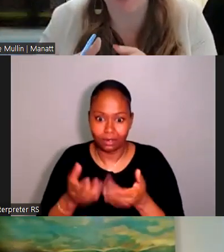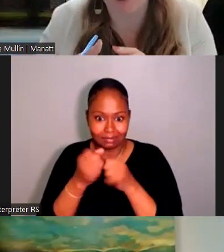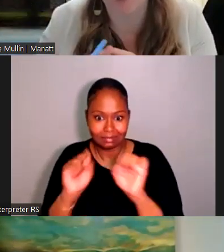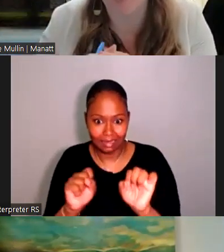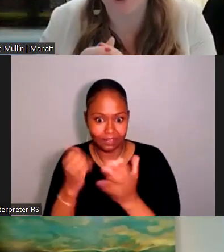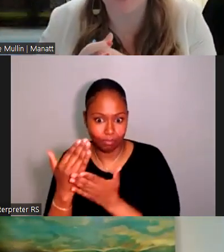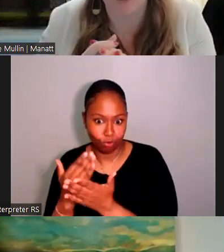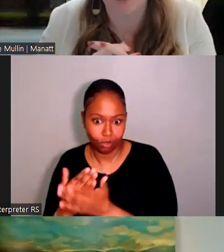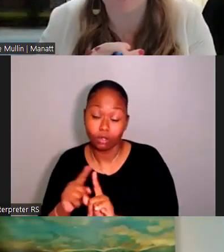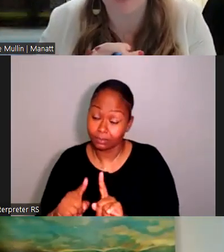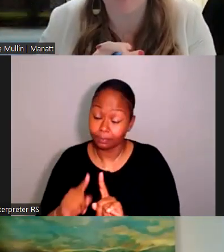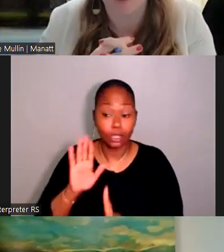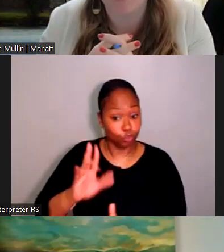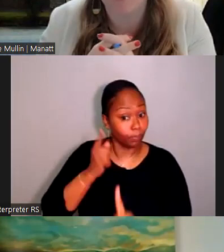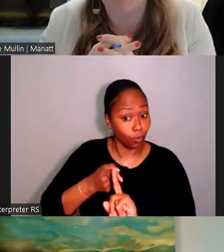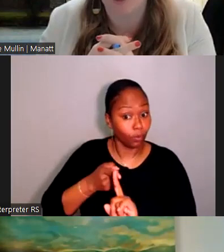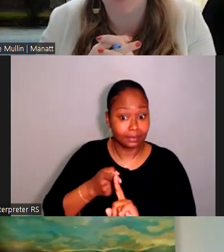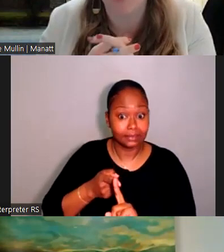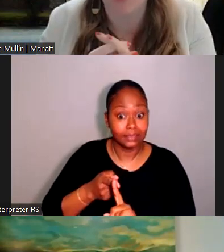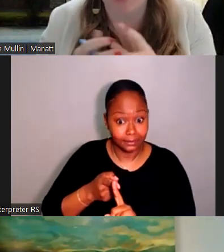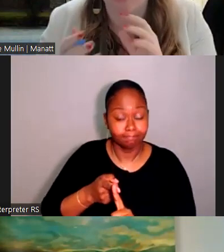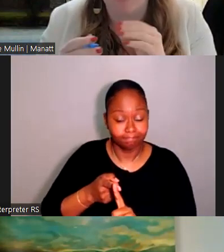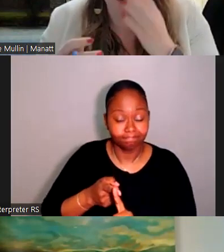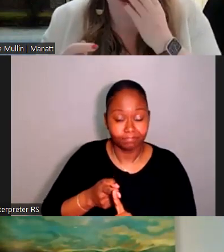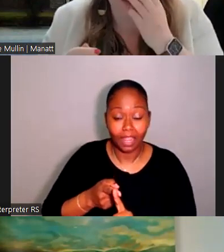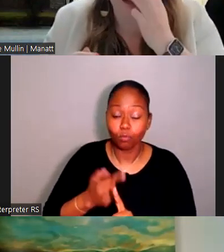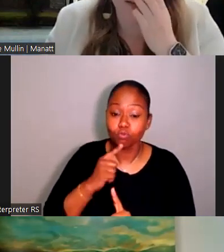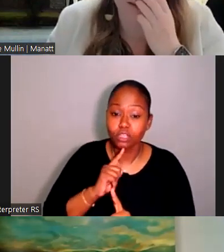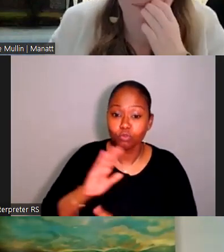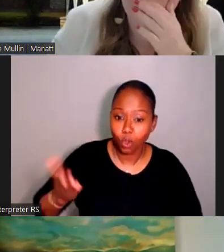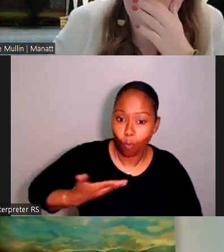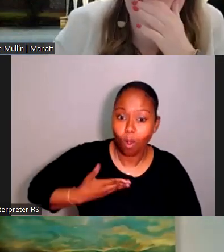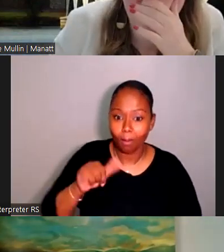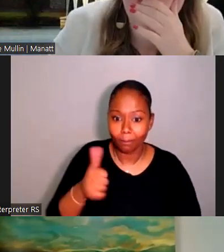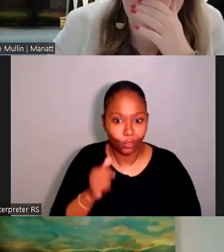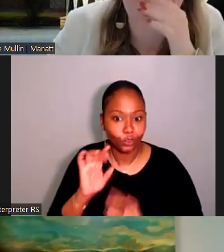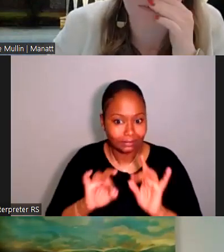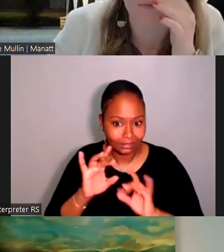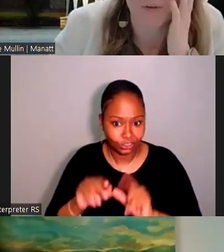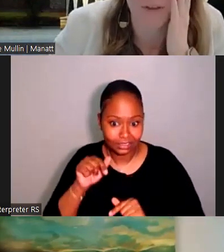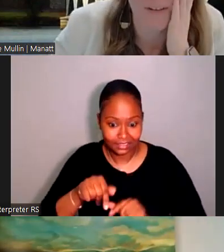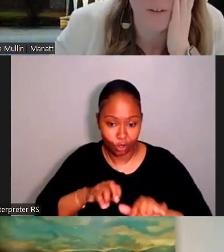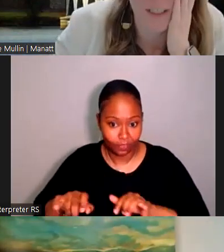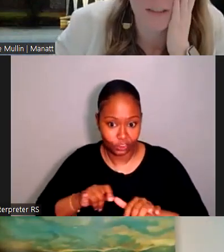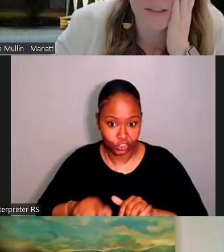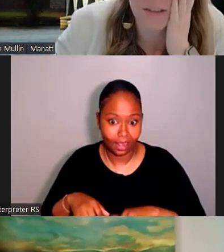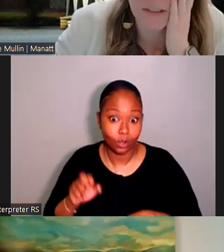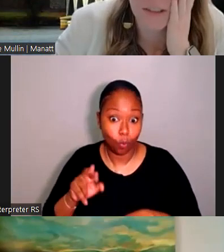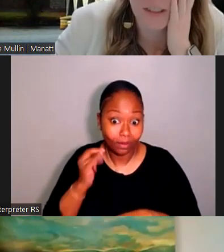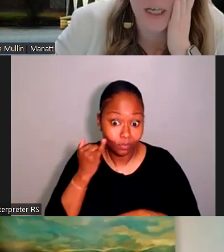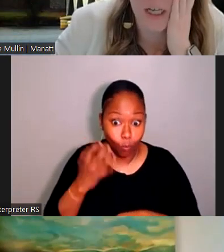but completely hear your point, and welcome other suggestions from folks on that in the chat, or if folks want to raise their